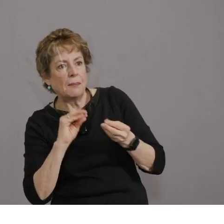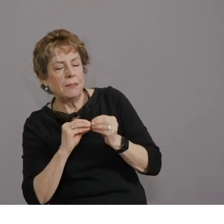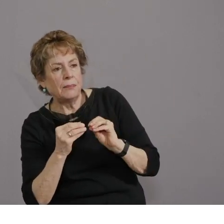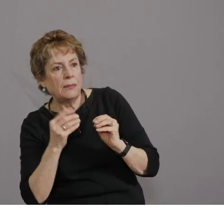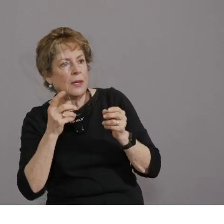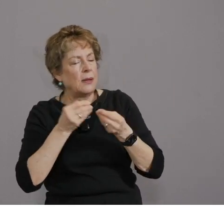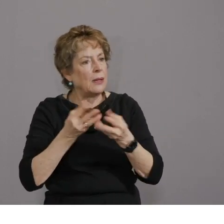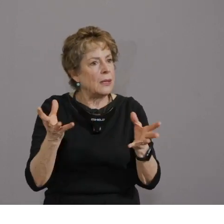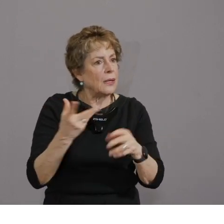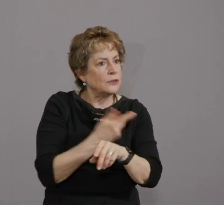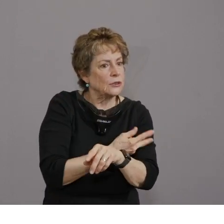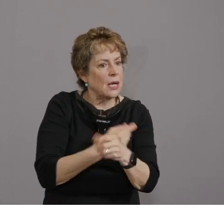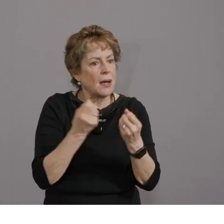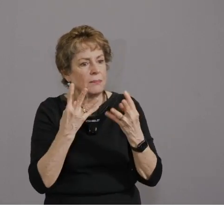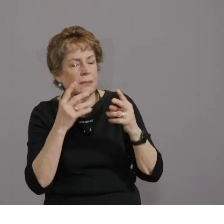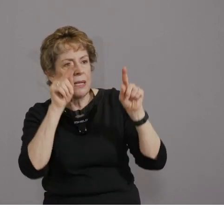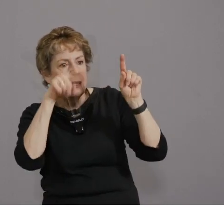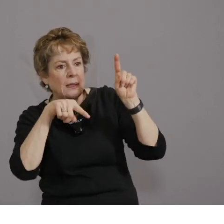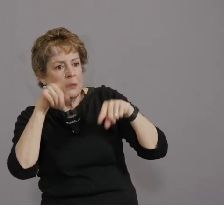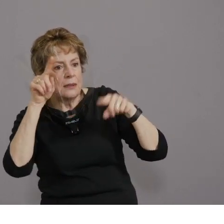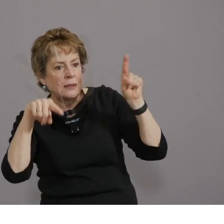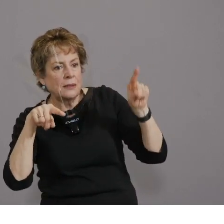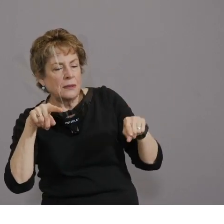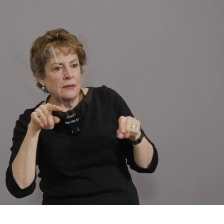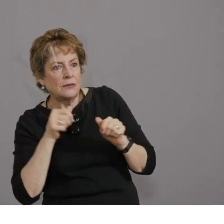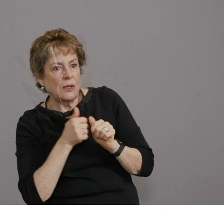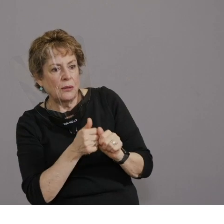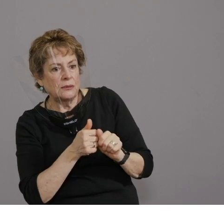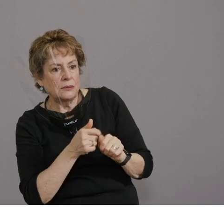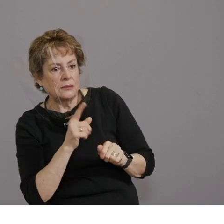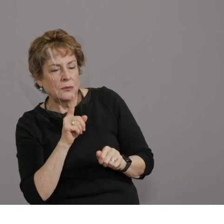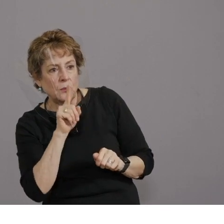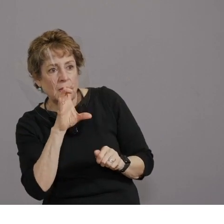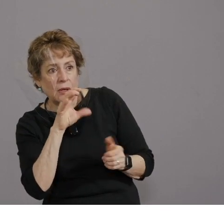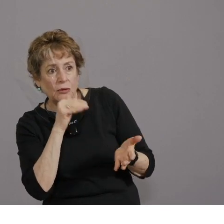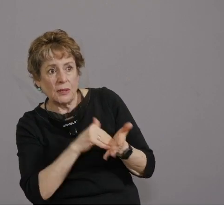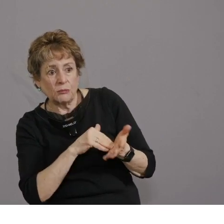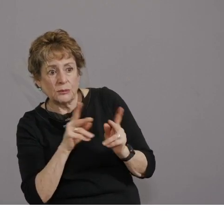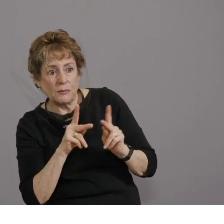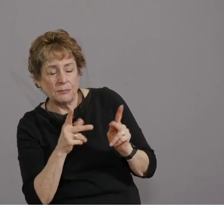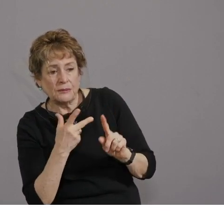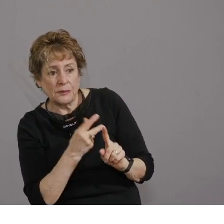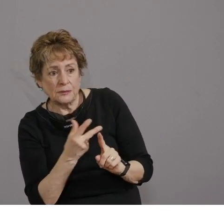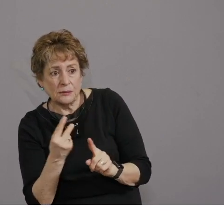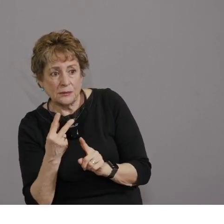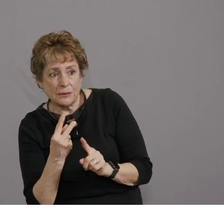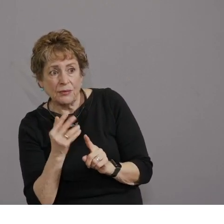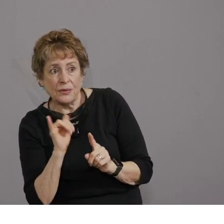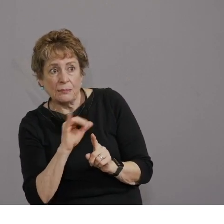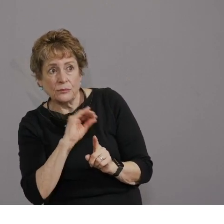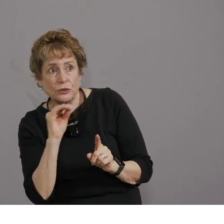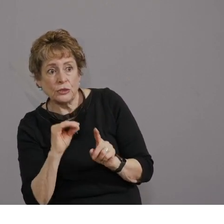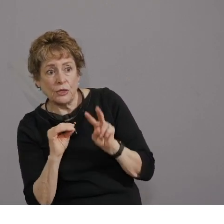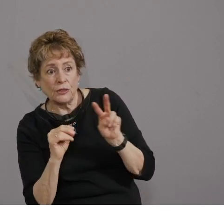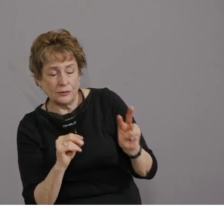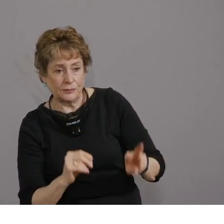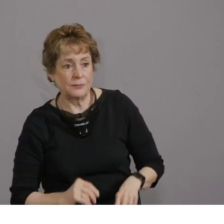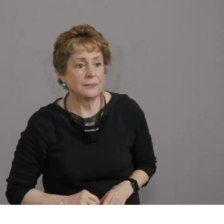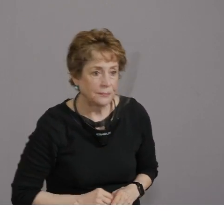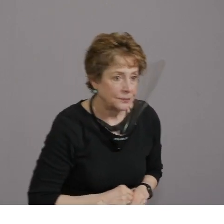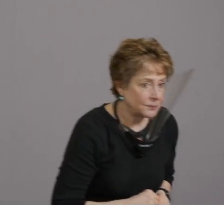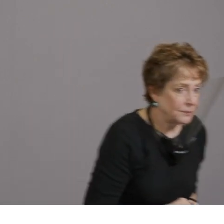per 100,000. And so you can see statewide, 232,000 vaccines have been administered.